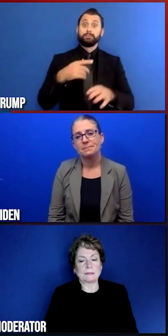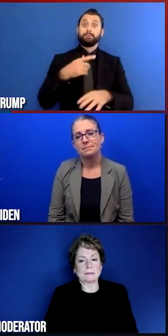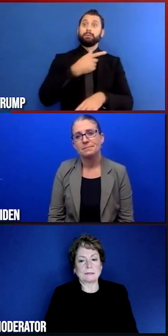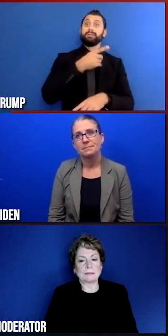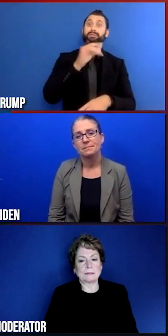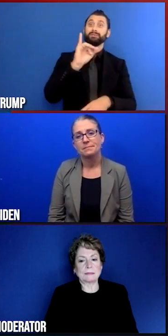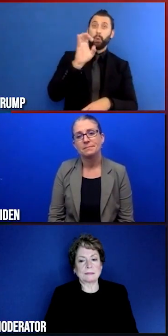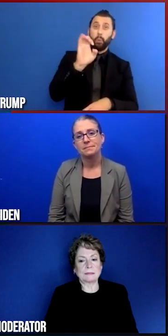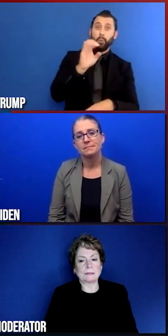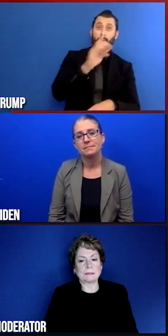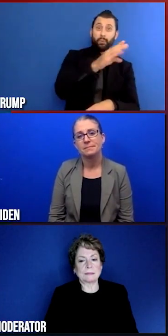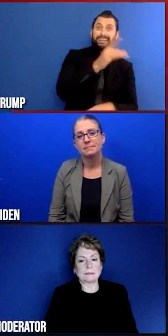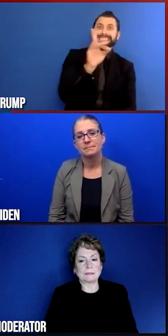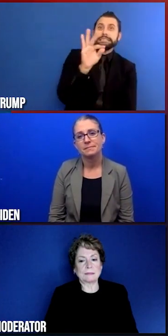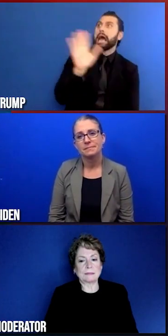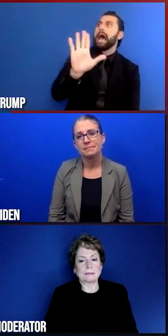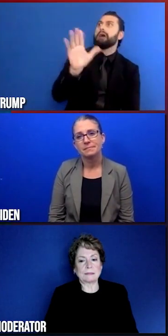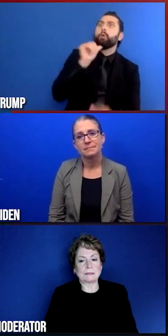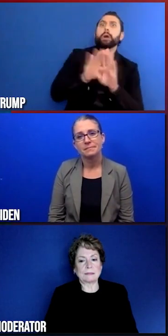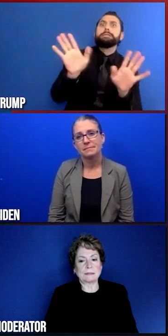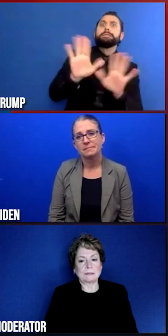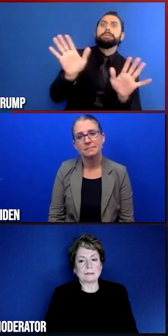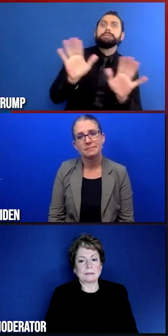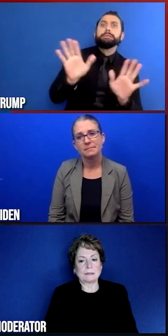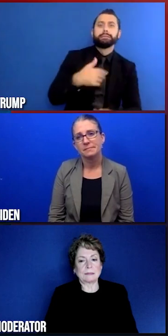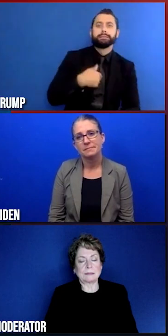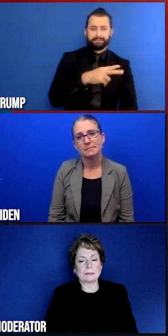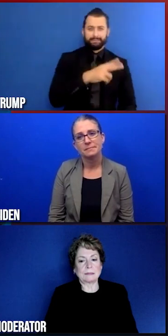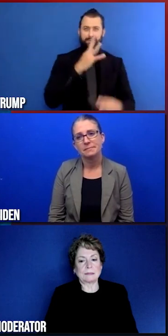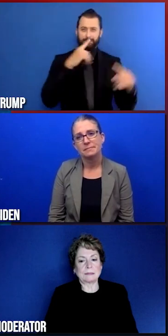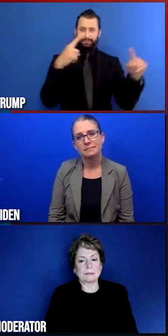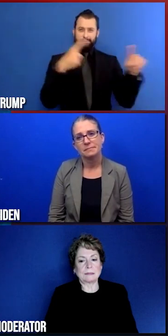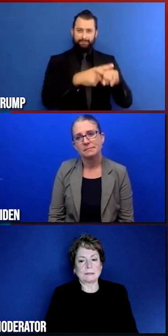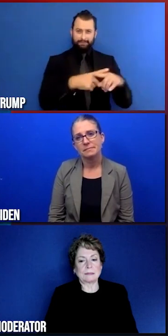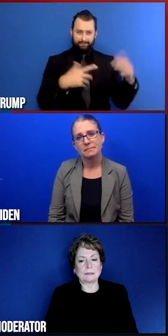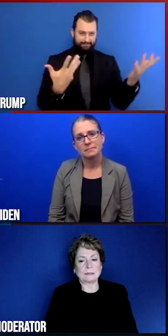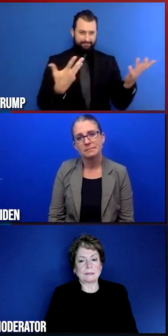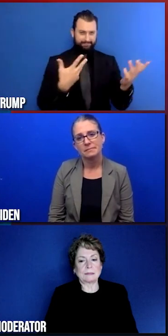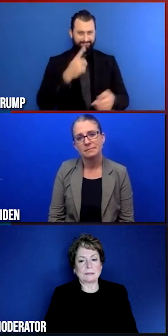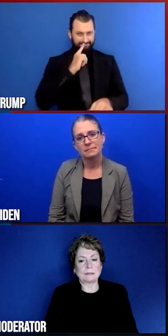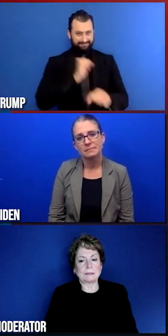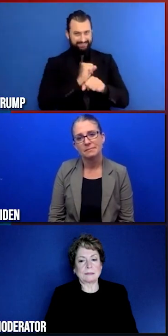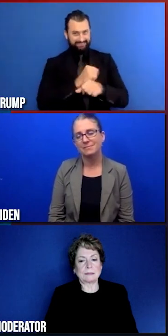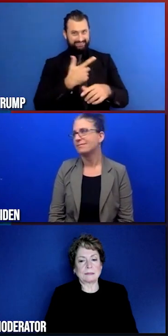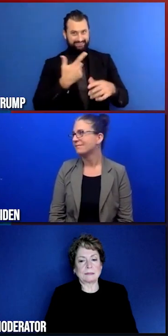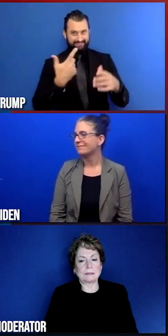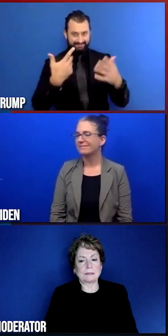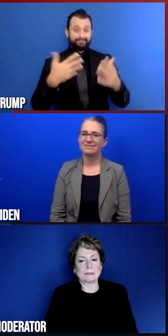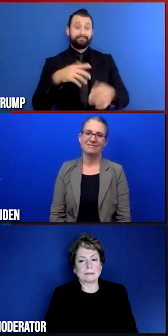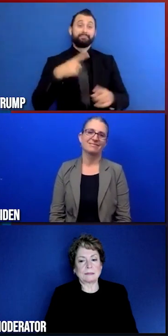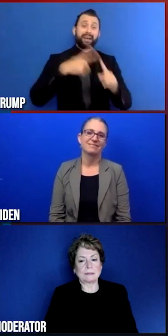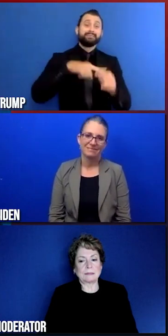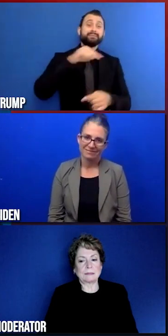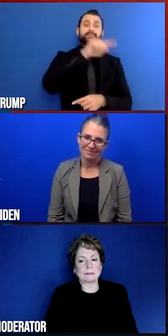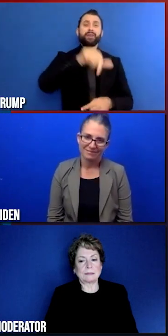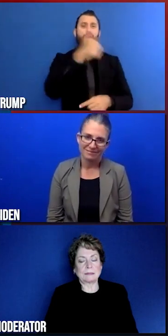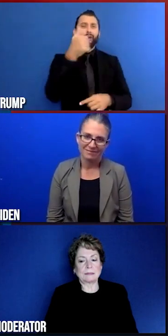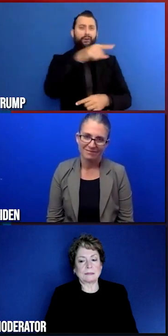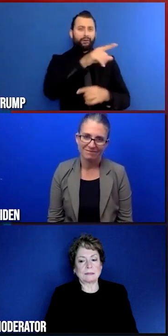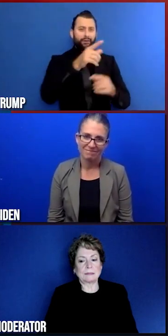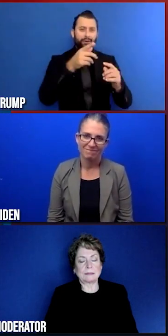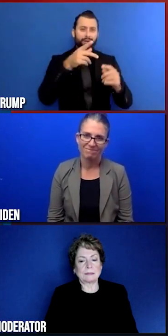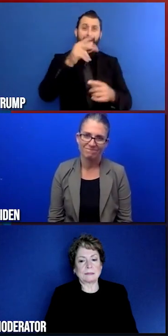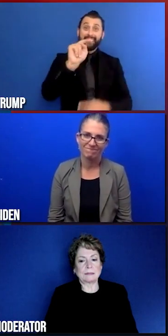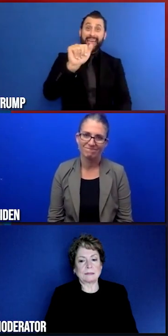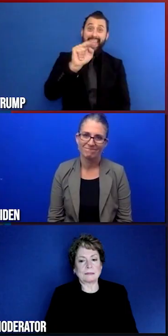Pelosi said the same thing. She was dancing on the streets in Chinatown in San Francisco. But when I closed, he said, this is a terrible